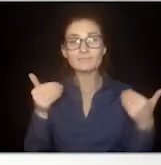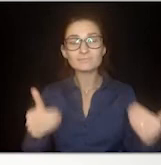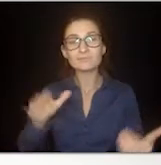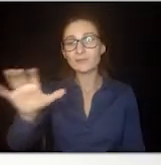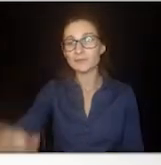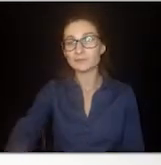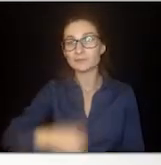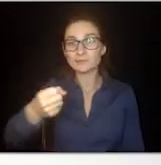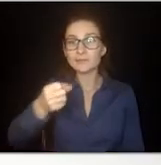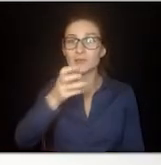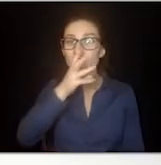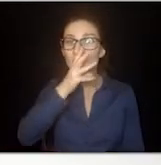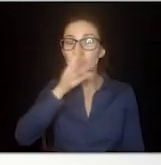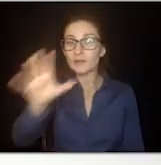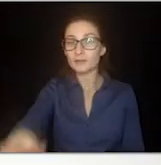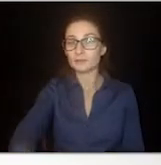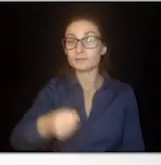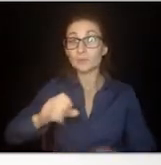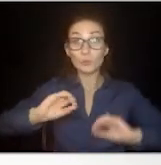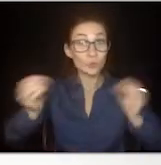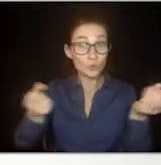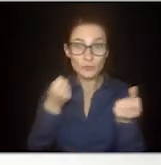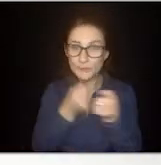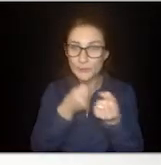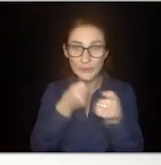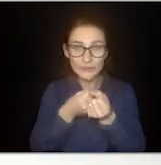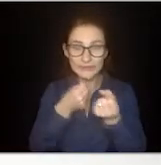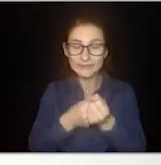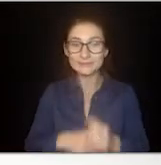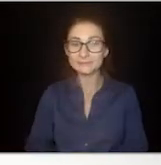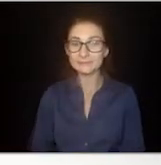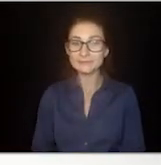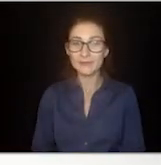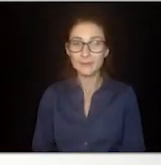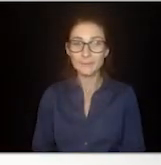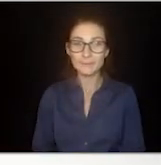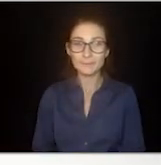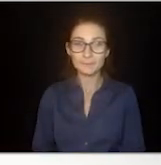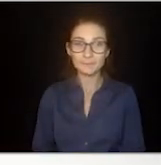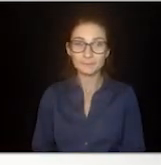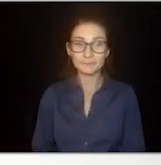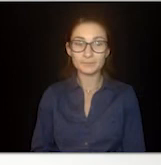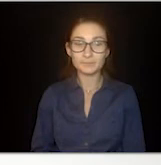Freddie now lifts the bottle of water out of the box without arm support.